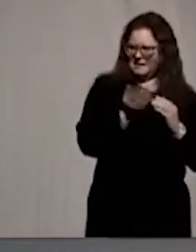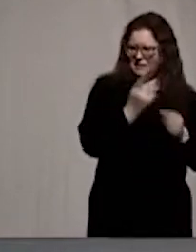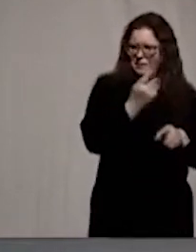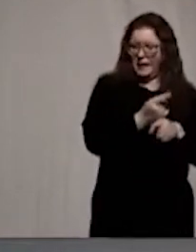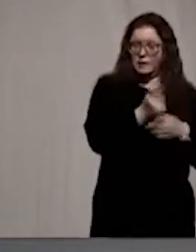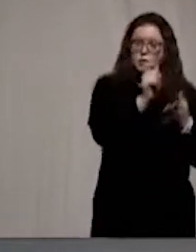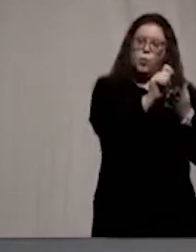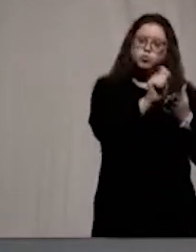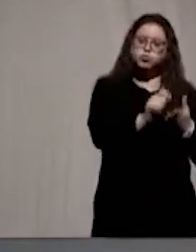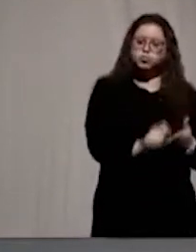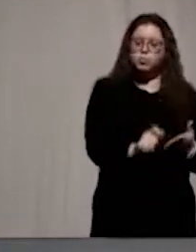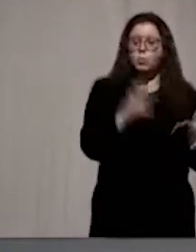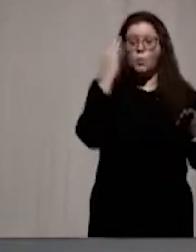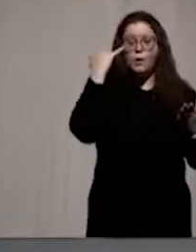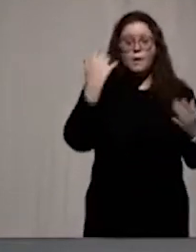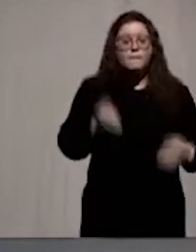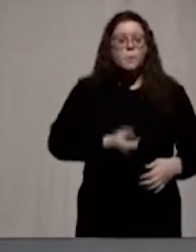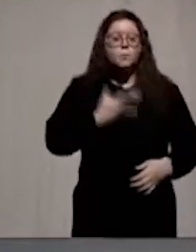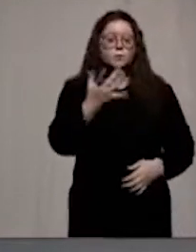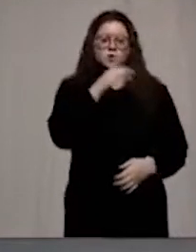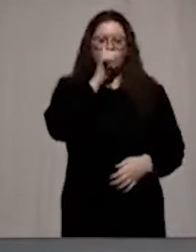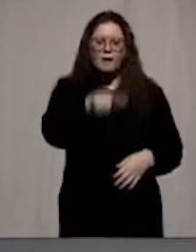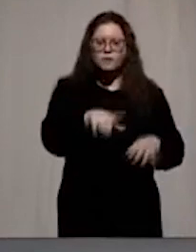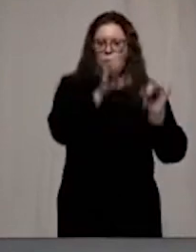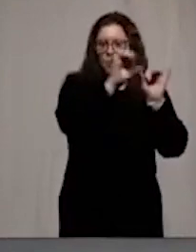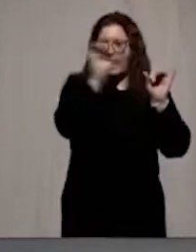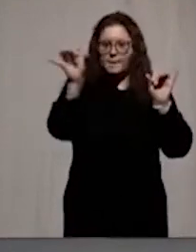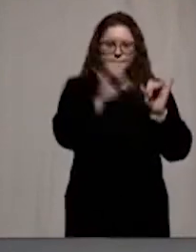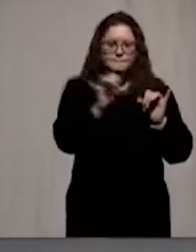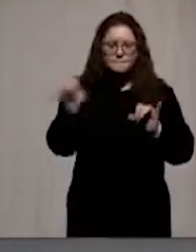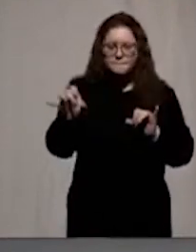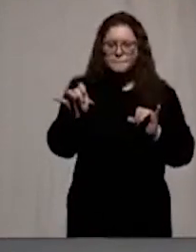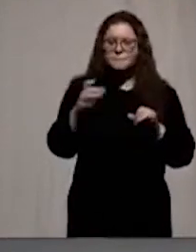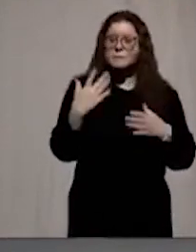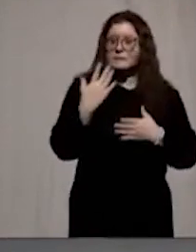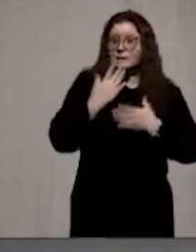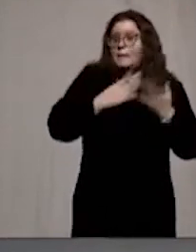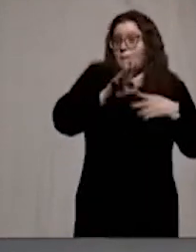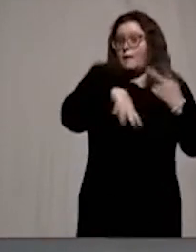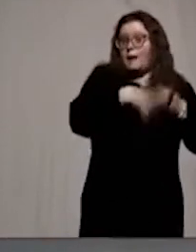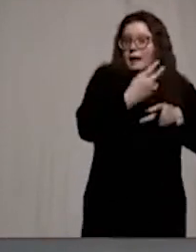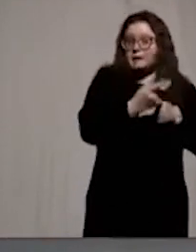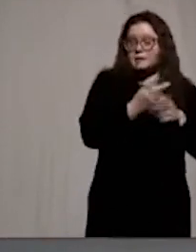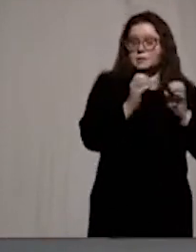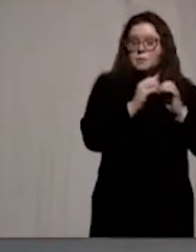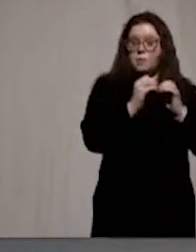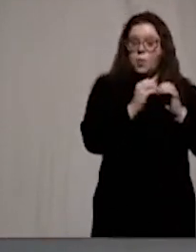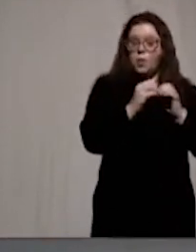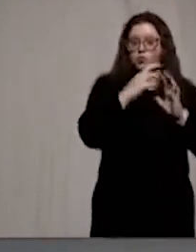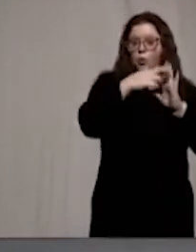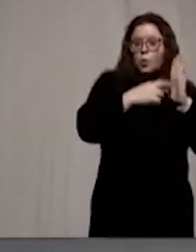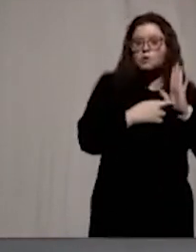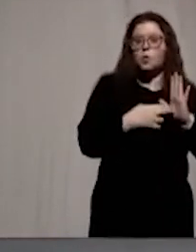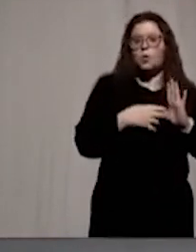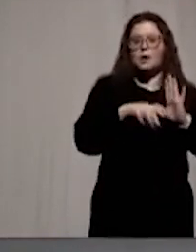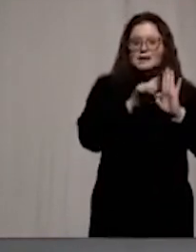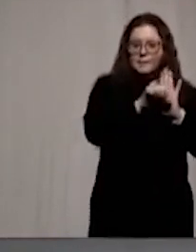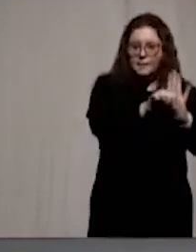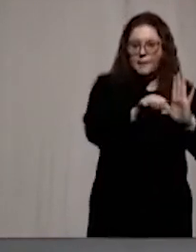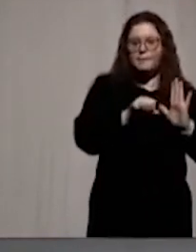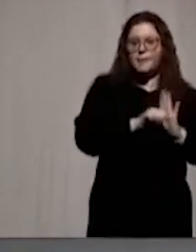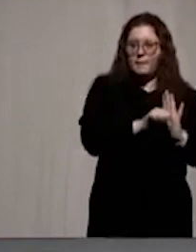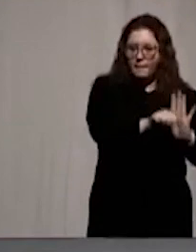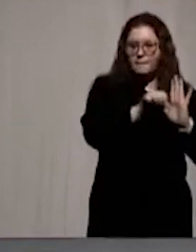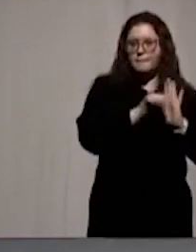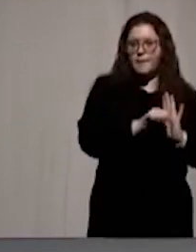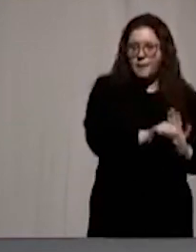be, because you know that poetry doesn't necessarily need to rhyme. You know, there are some certain types of poems that have certain, you know, syllables and certain stanzas, but